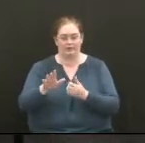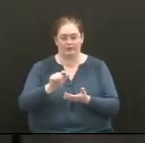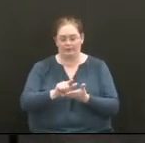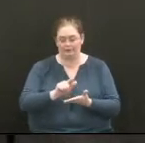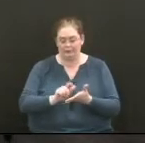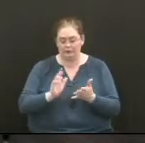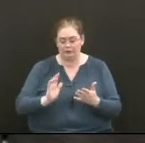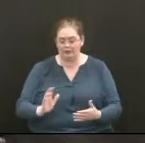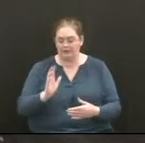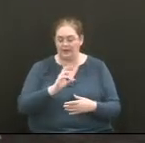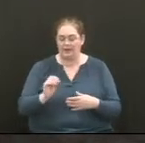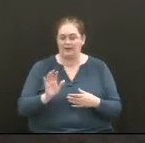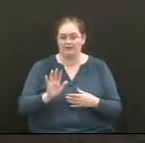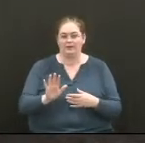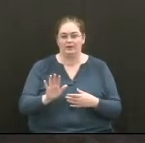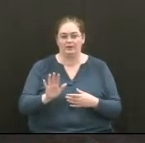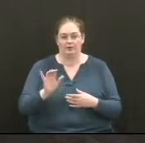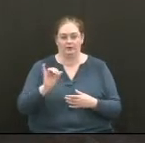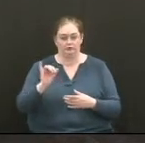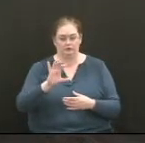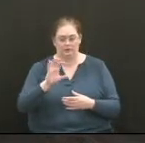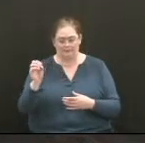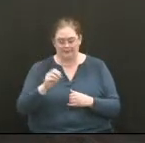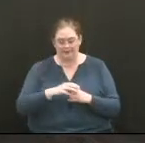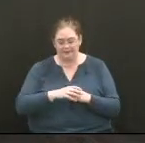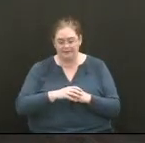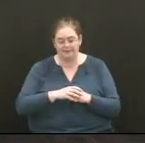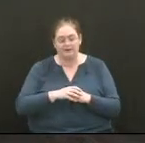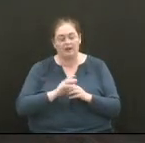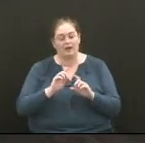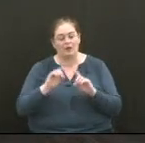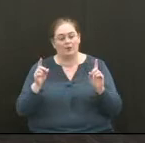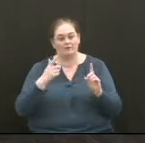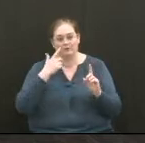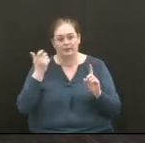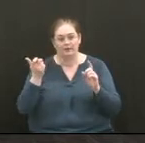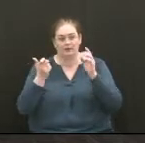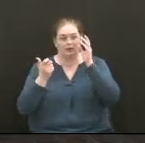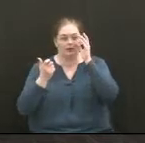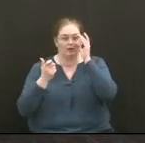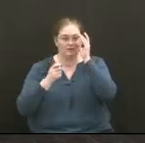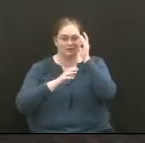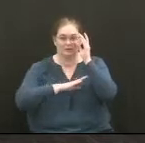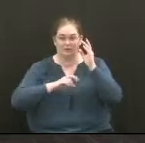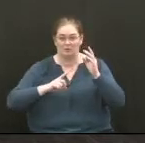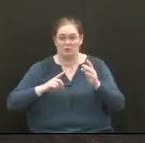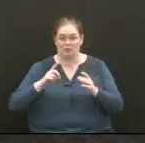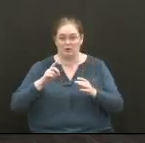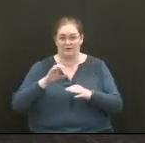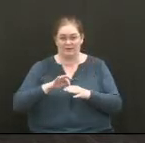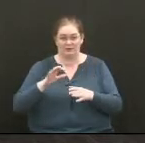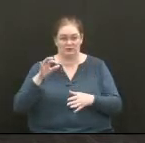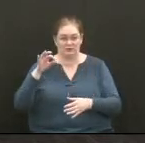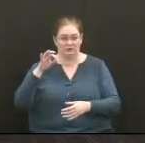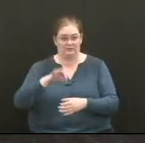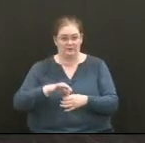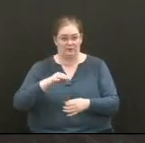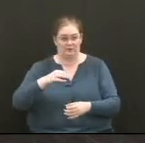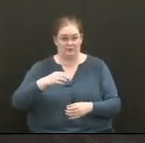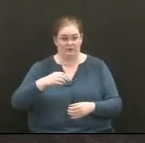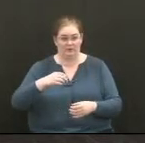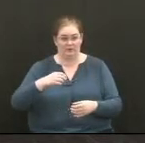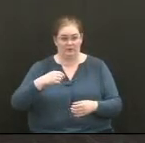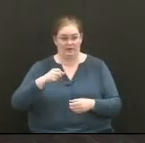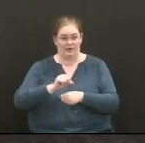attorney and their insurance company. However, because the Board of Elections took a vote that we,